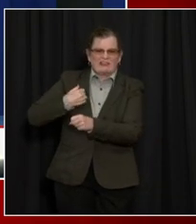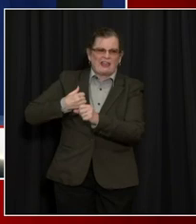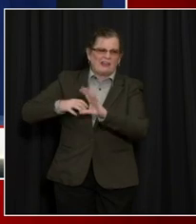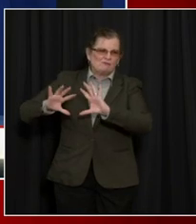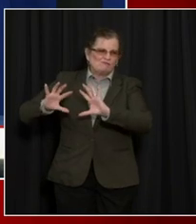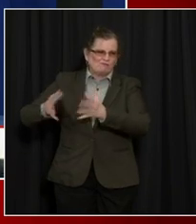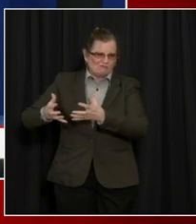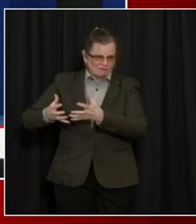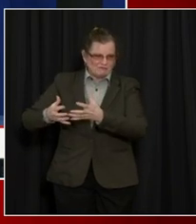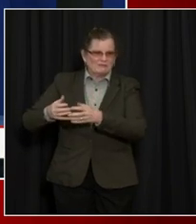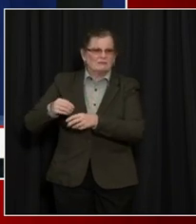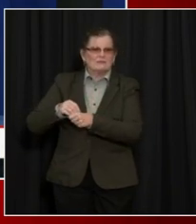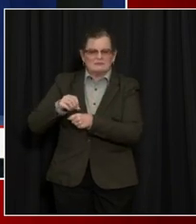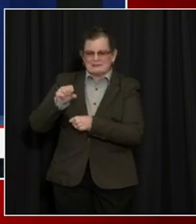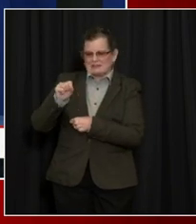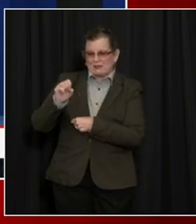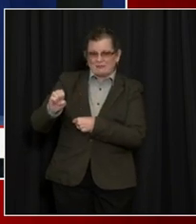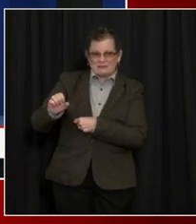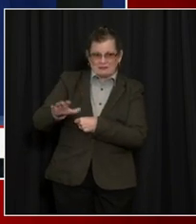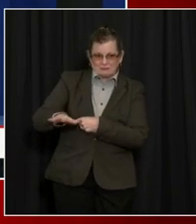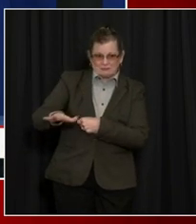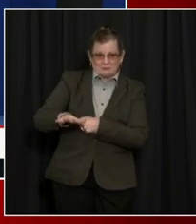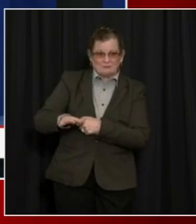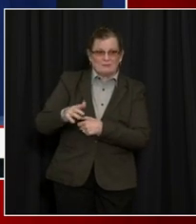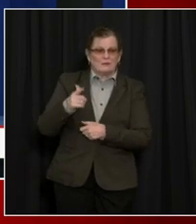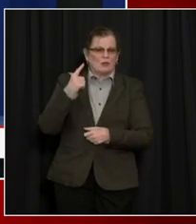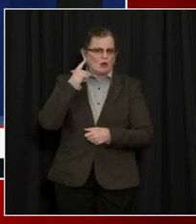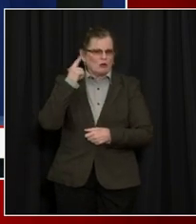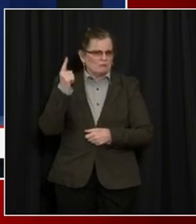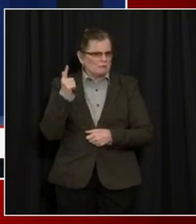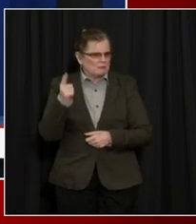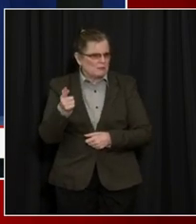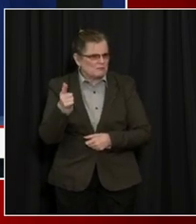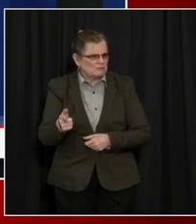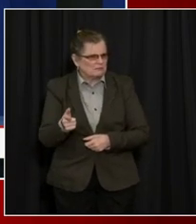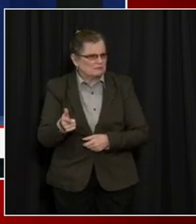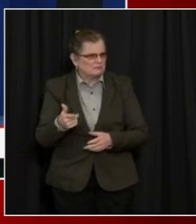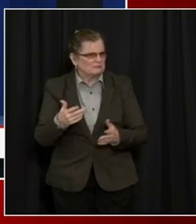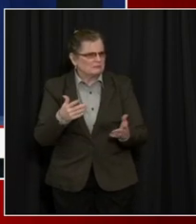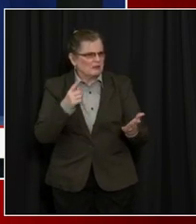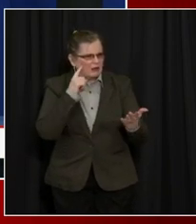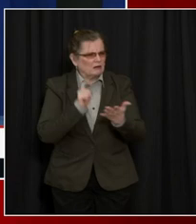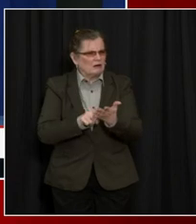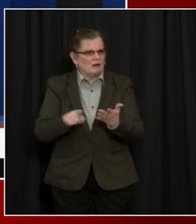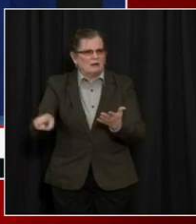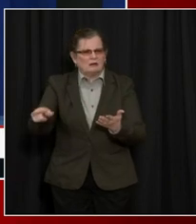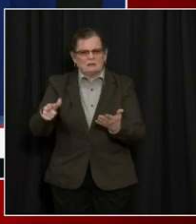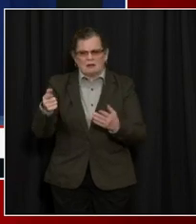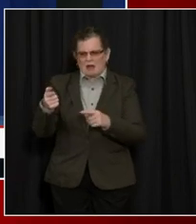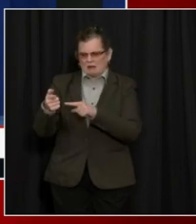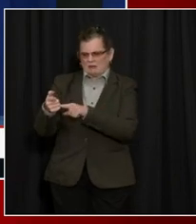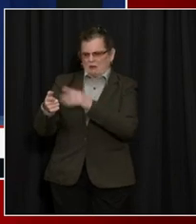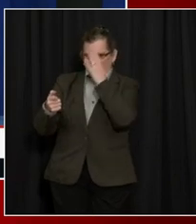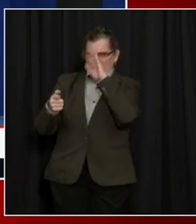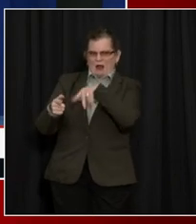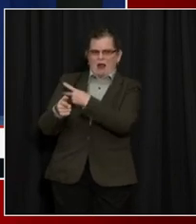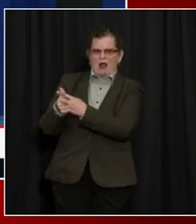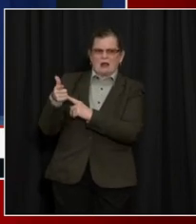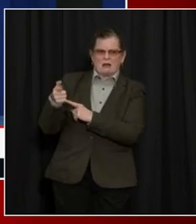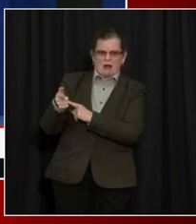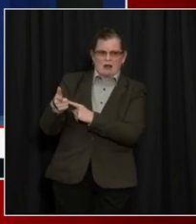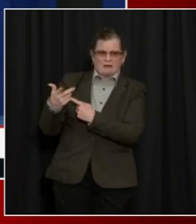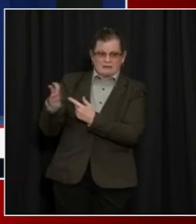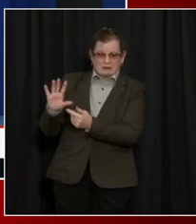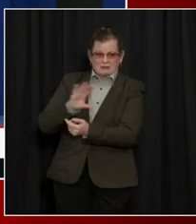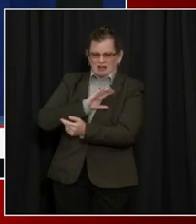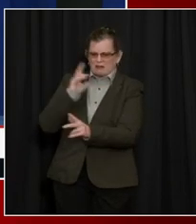multiple gunshots that were detected through our shot spotter system. When the officers arrived, they found an adult male lying in the parking lot of a